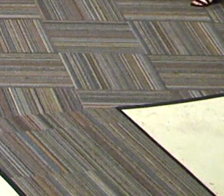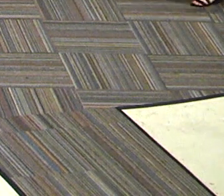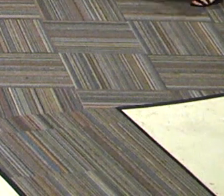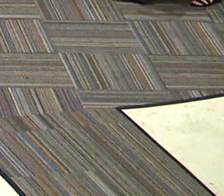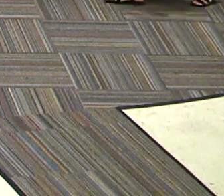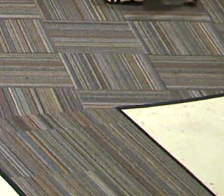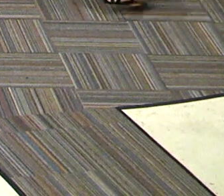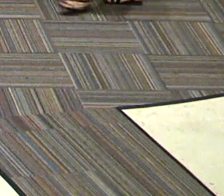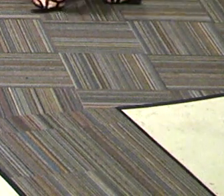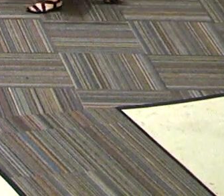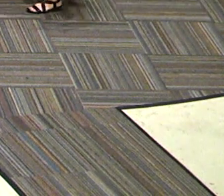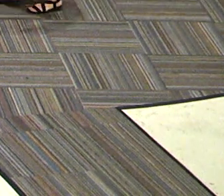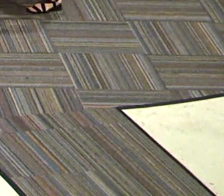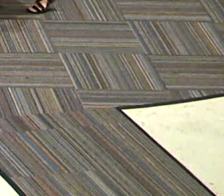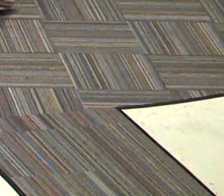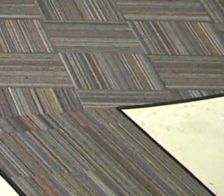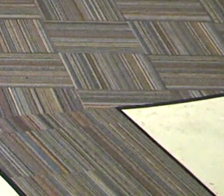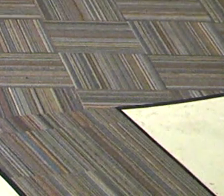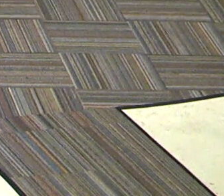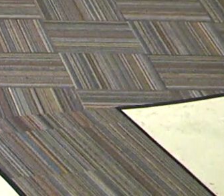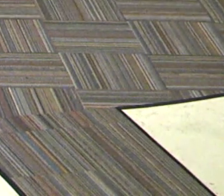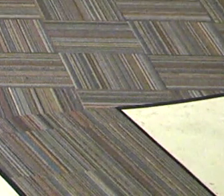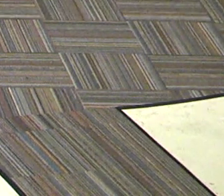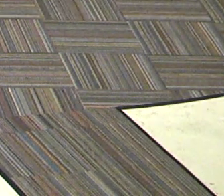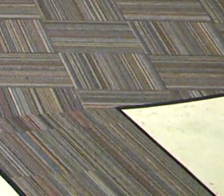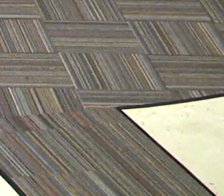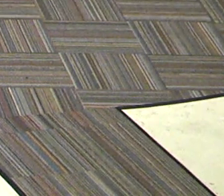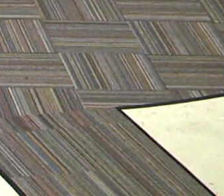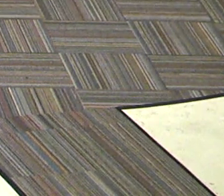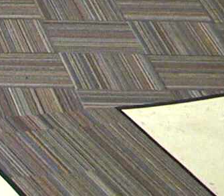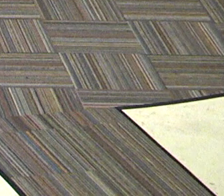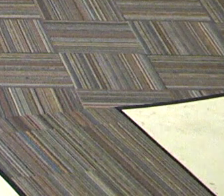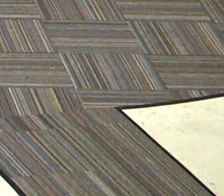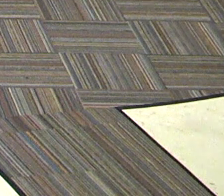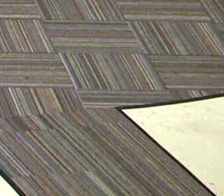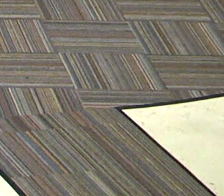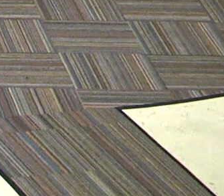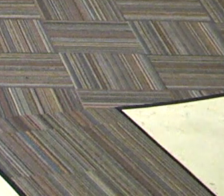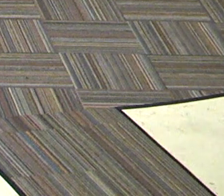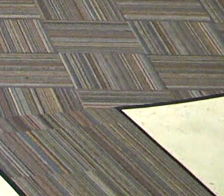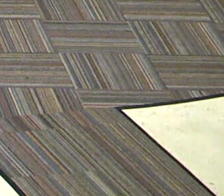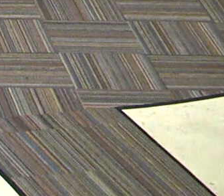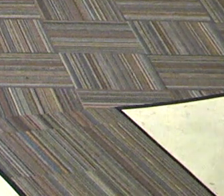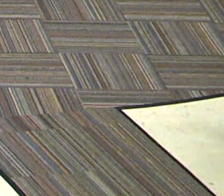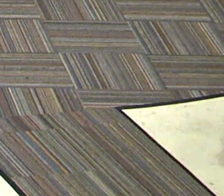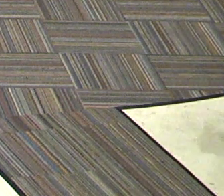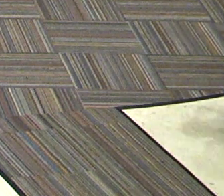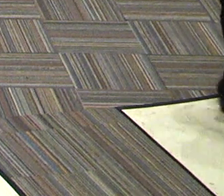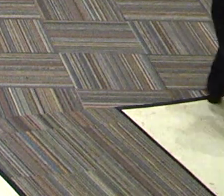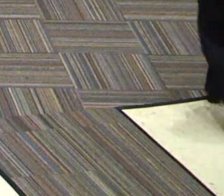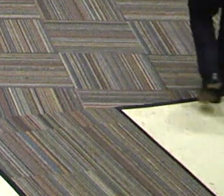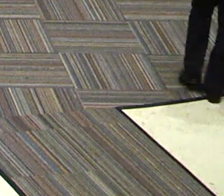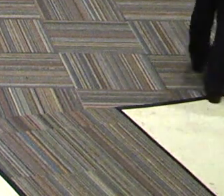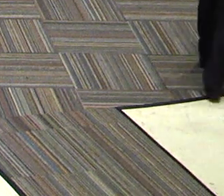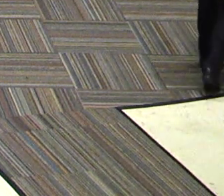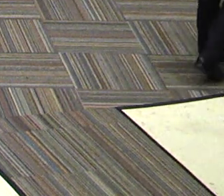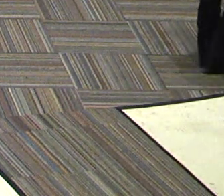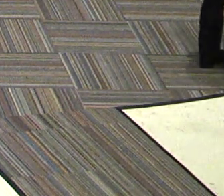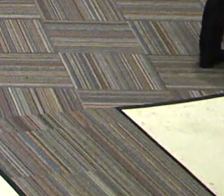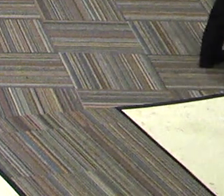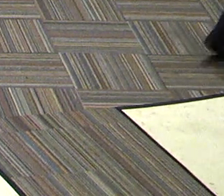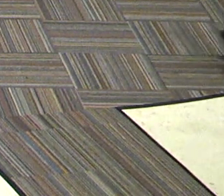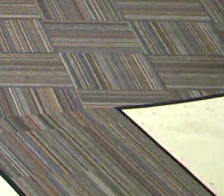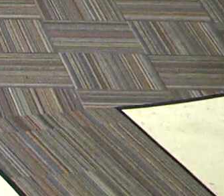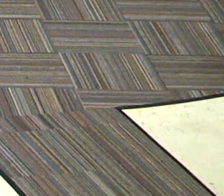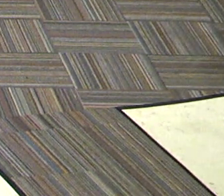Thank you for being here this evening. I'm Bob Thomas, Superintendent of Knox County Schools, and this is our Disparities in Education Outcome Community Meeting,